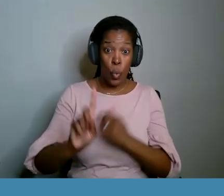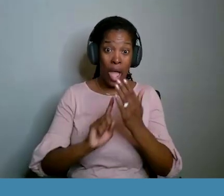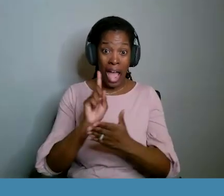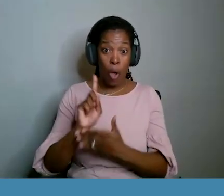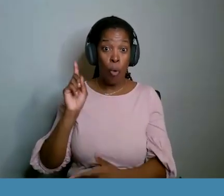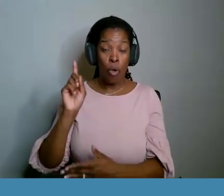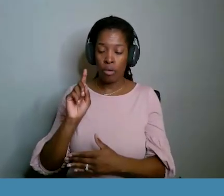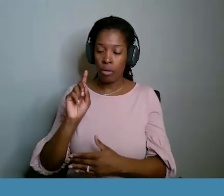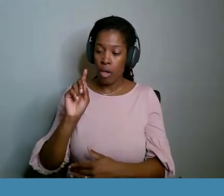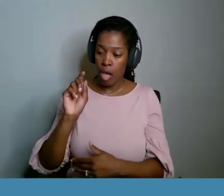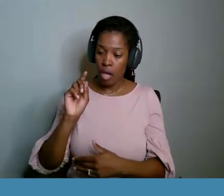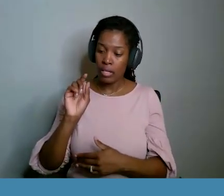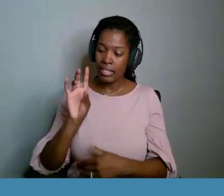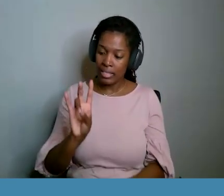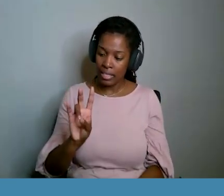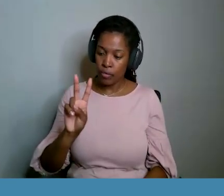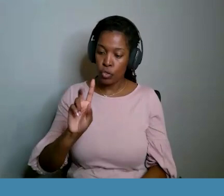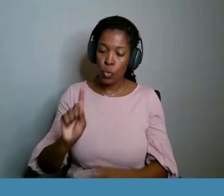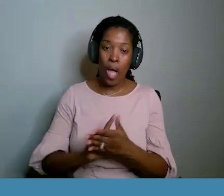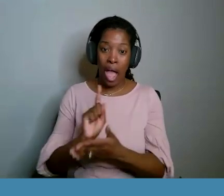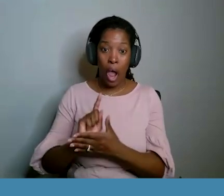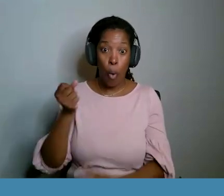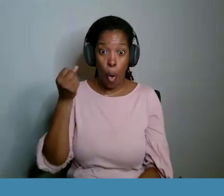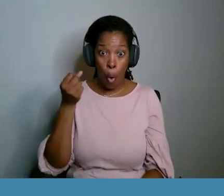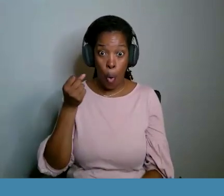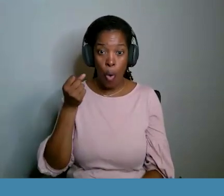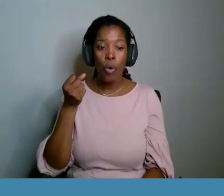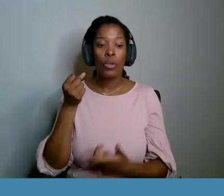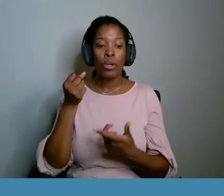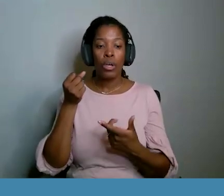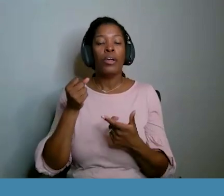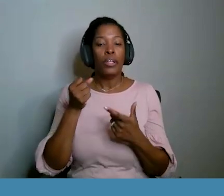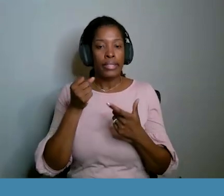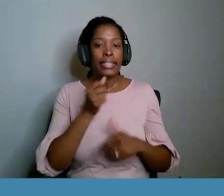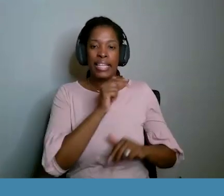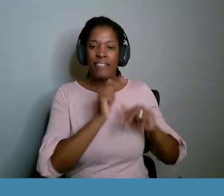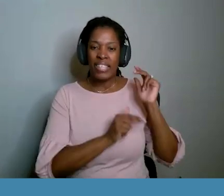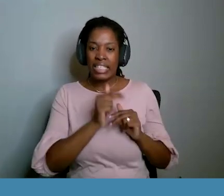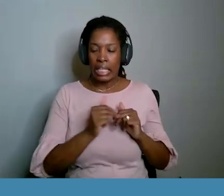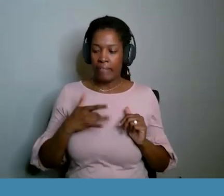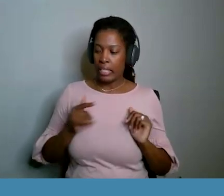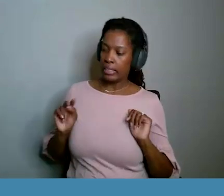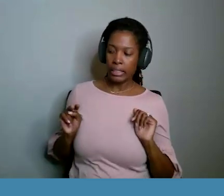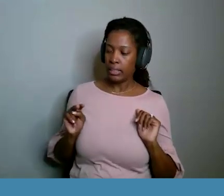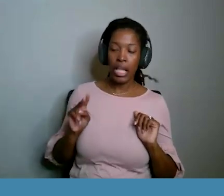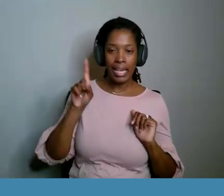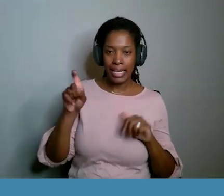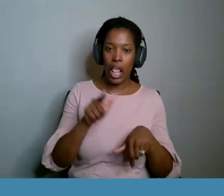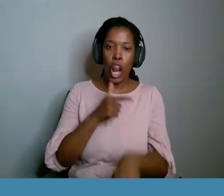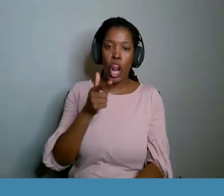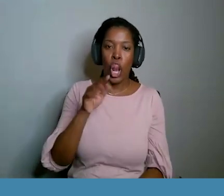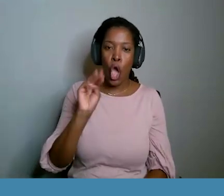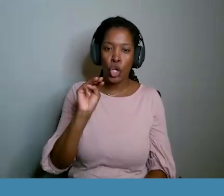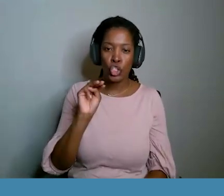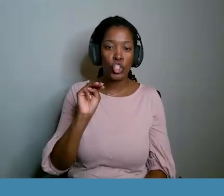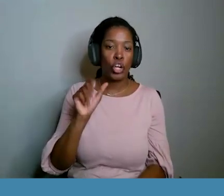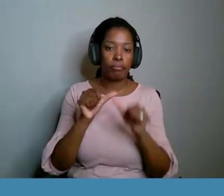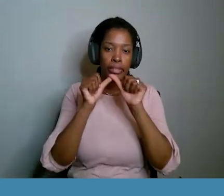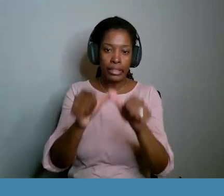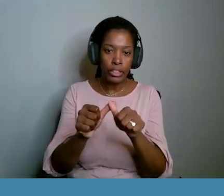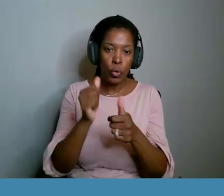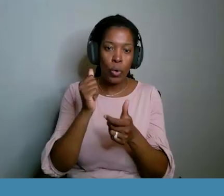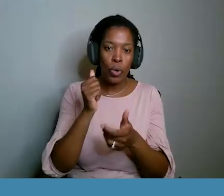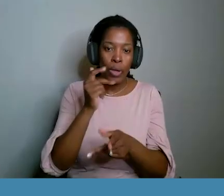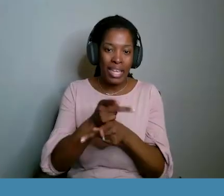and the facility petitions for long-term or continued care and treatment. The court approves